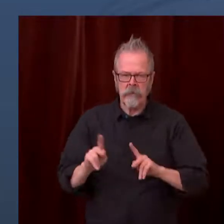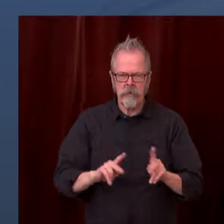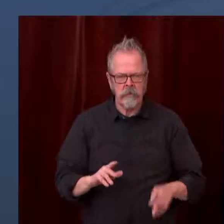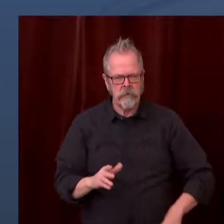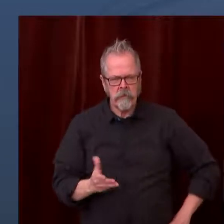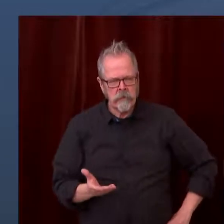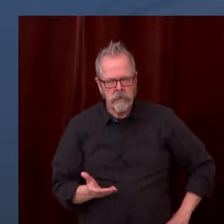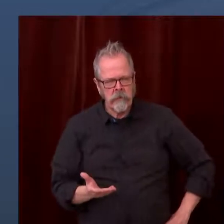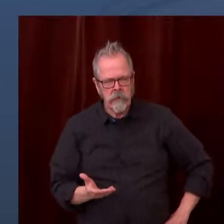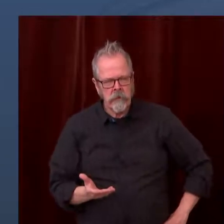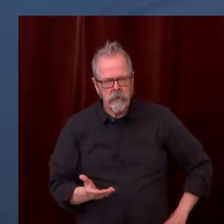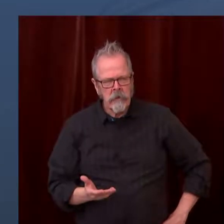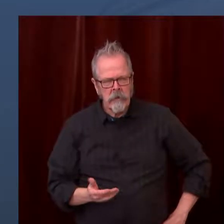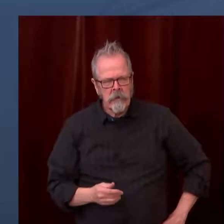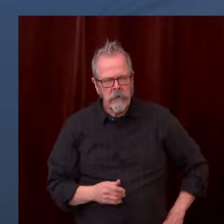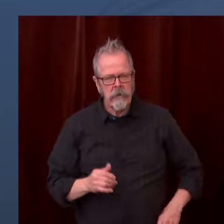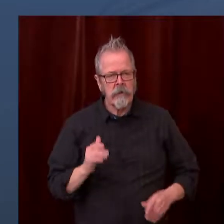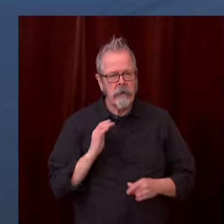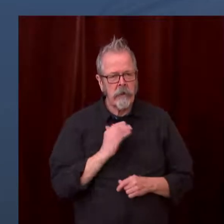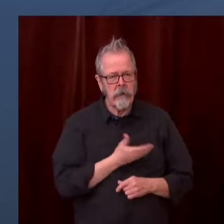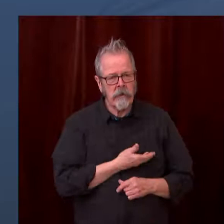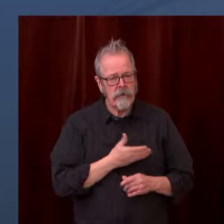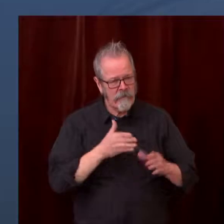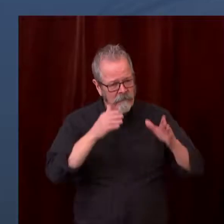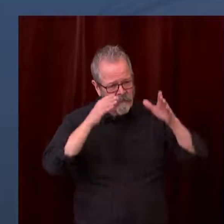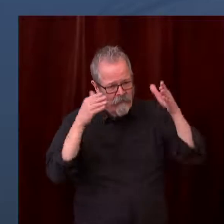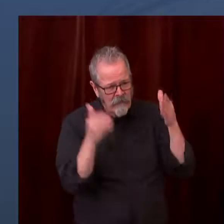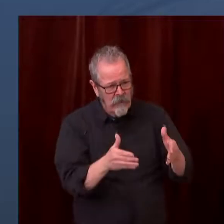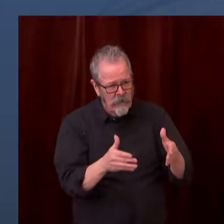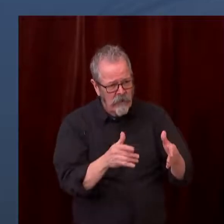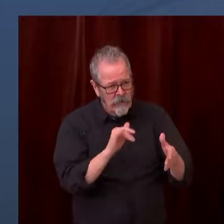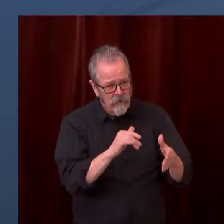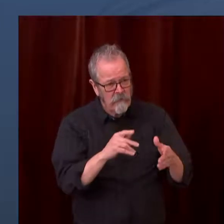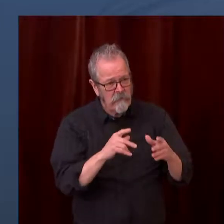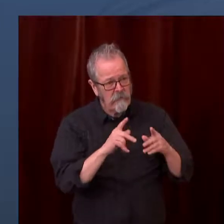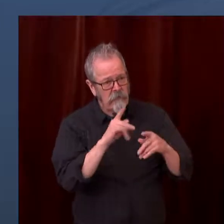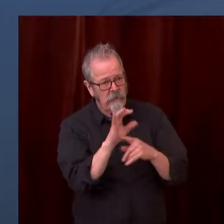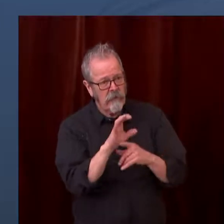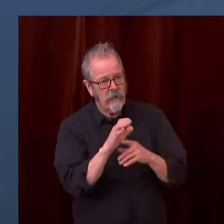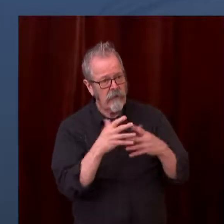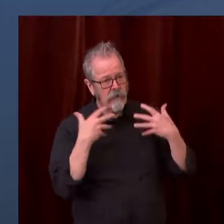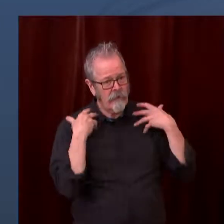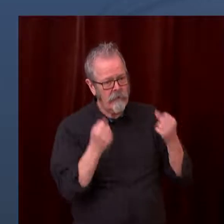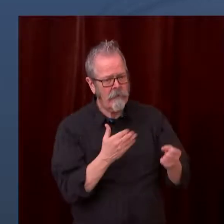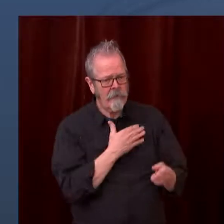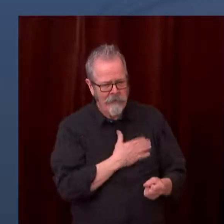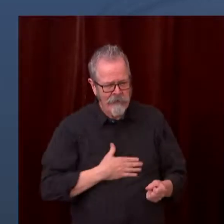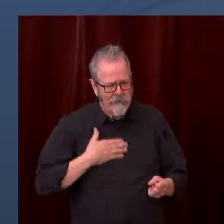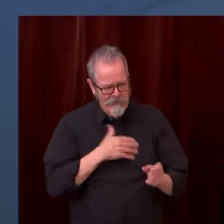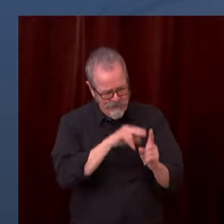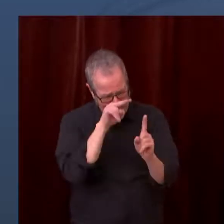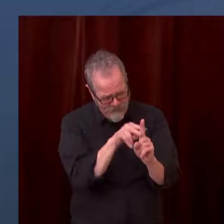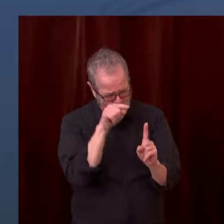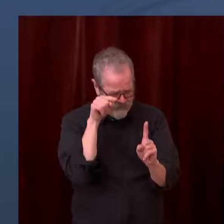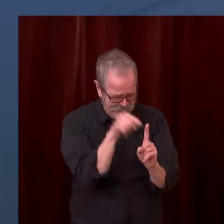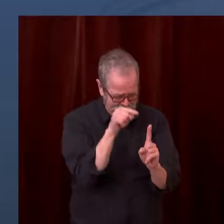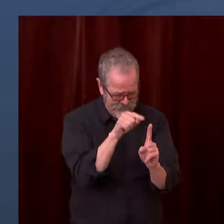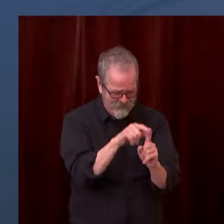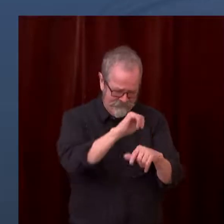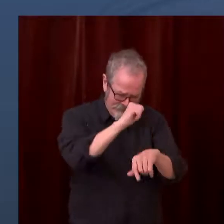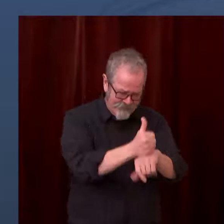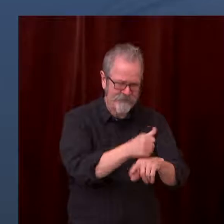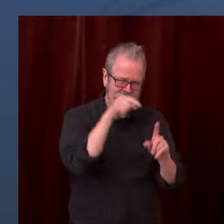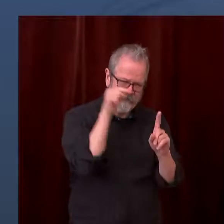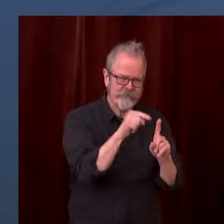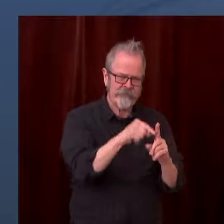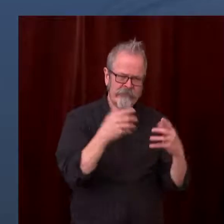health from that vantage point, but that's exactly why we continue to make sure that we are careful, we're safe,